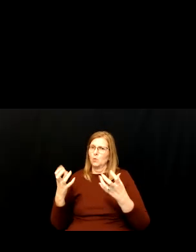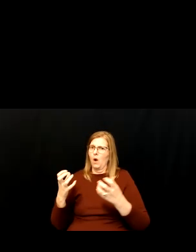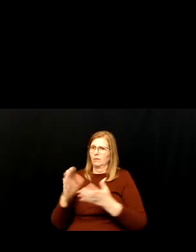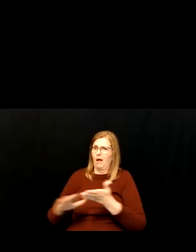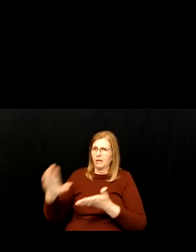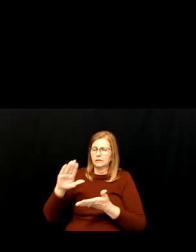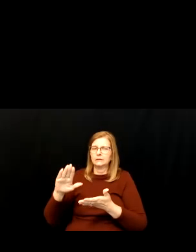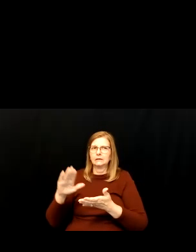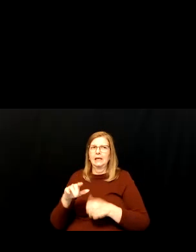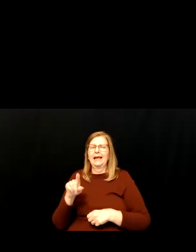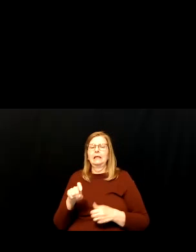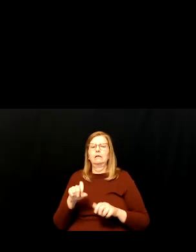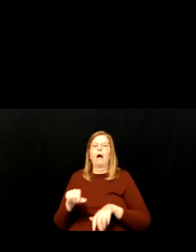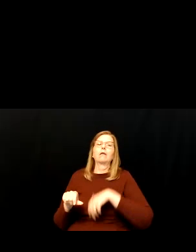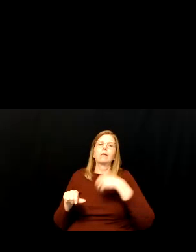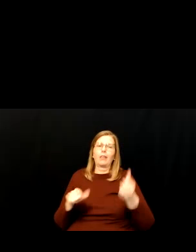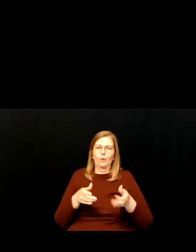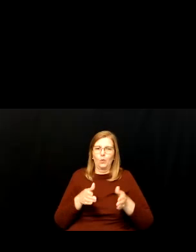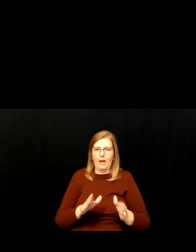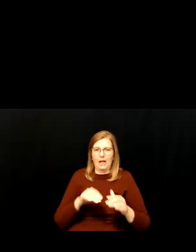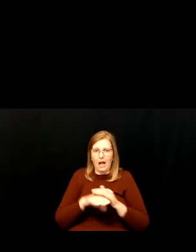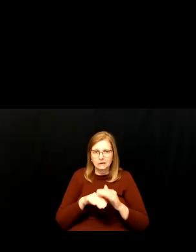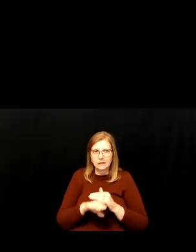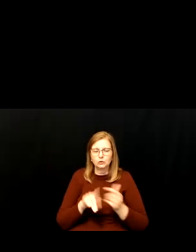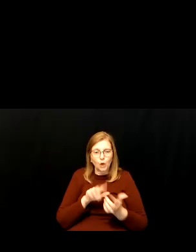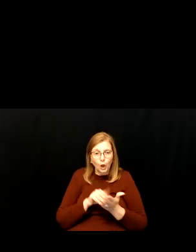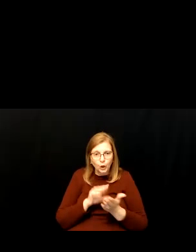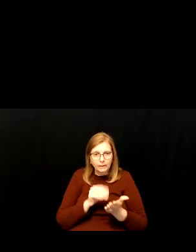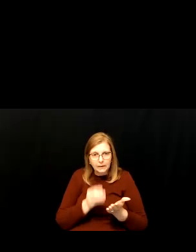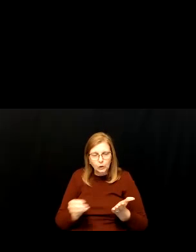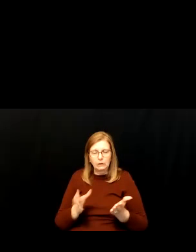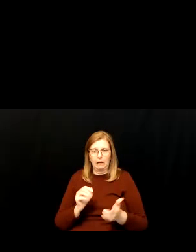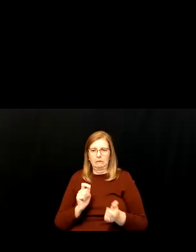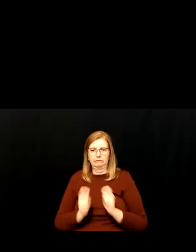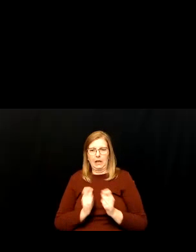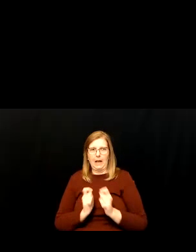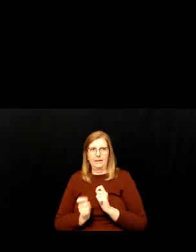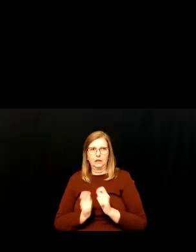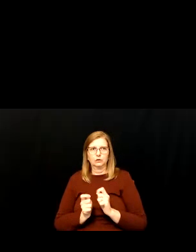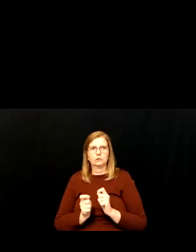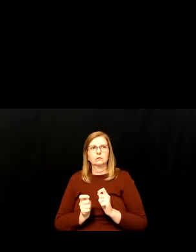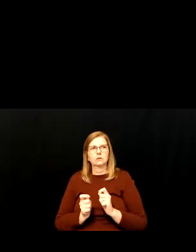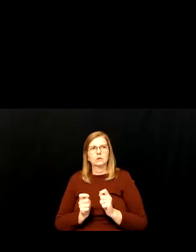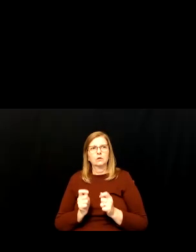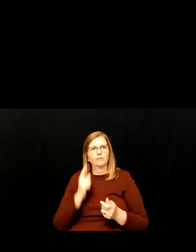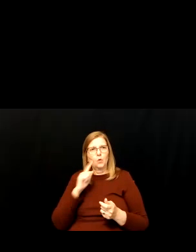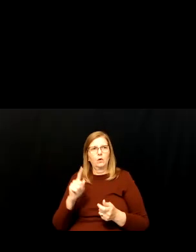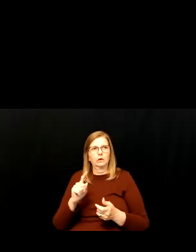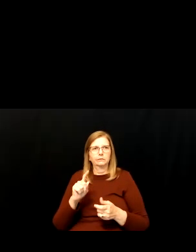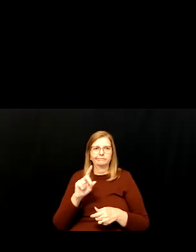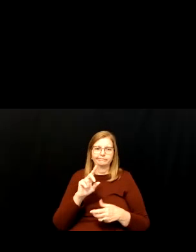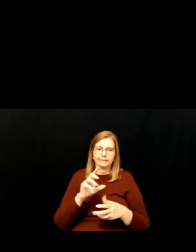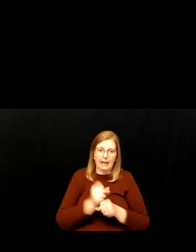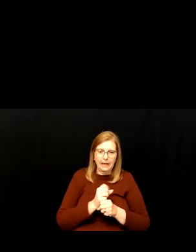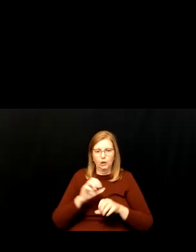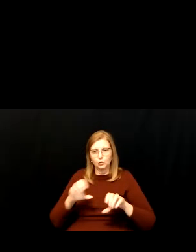He needed alternative access to learning materials and accommodations for completing and submitting work. The